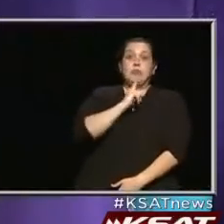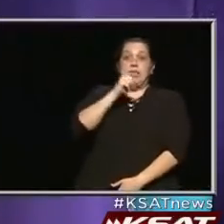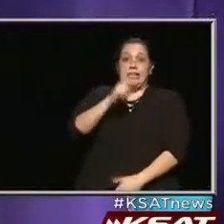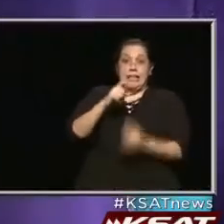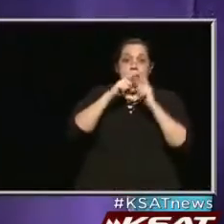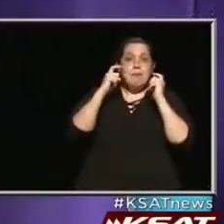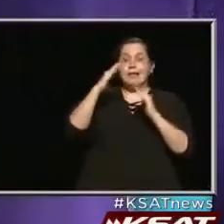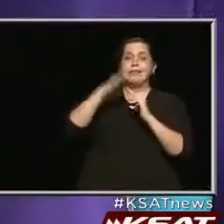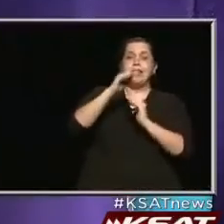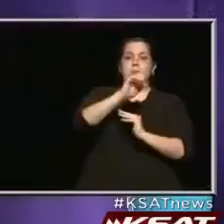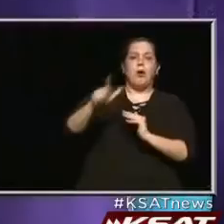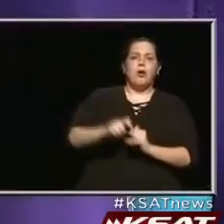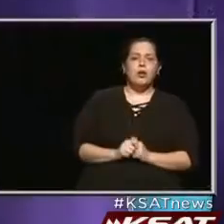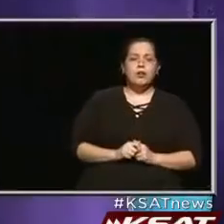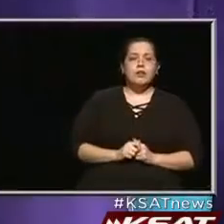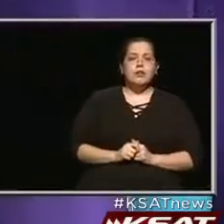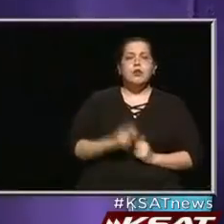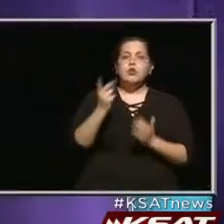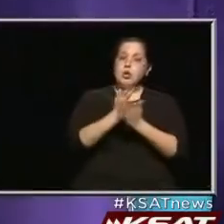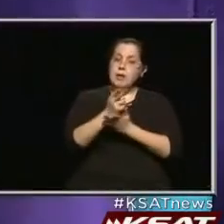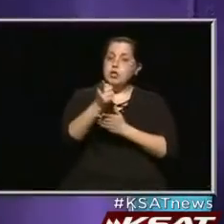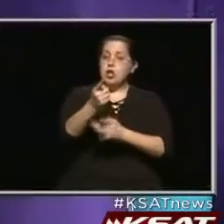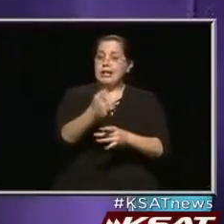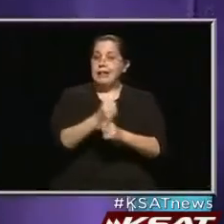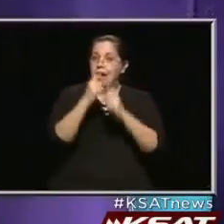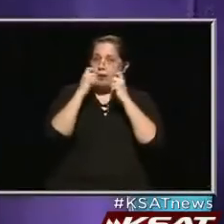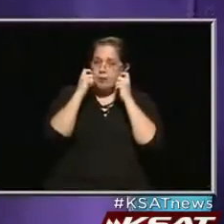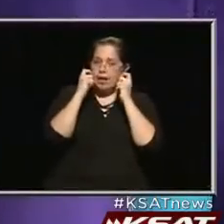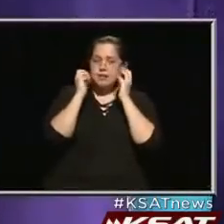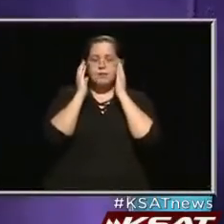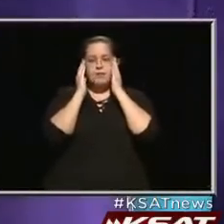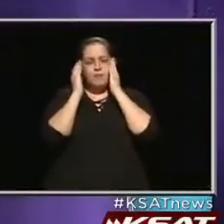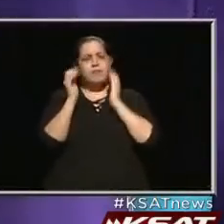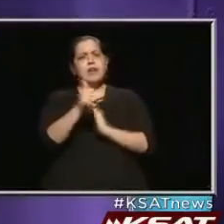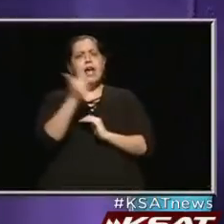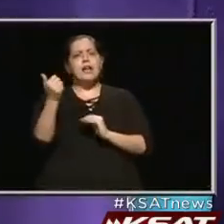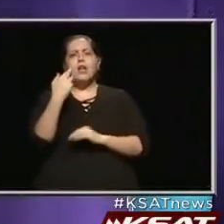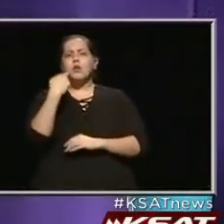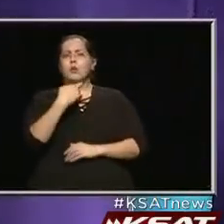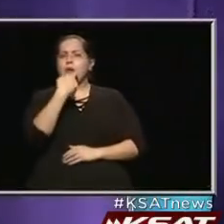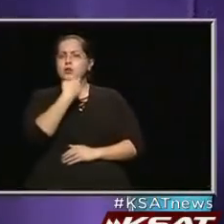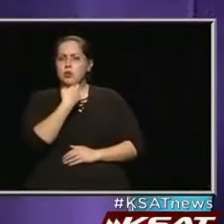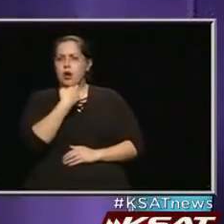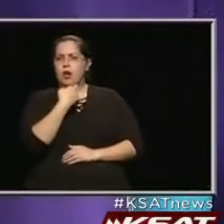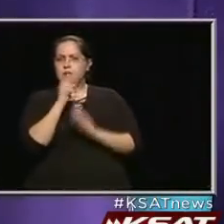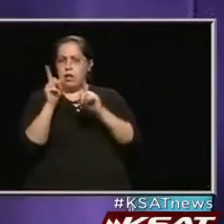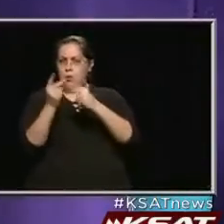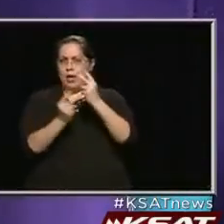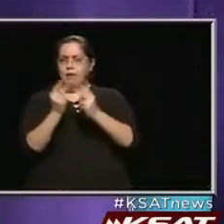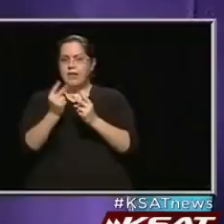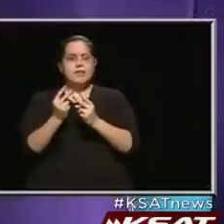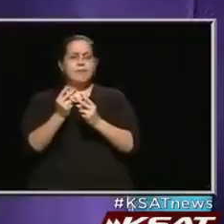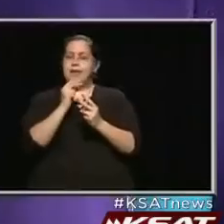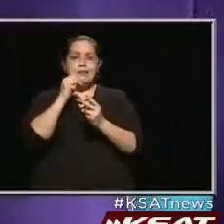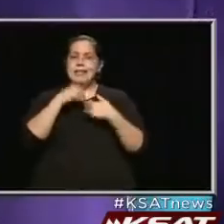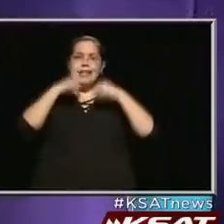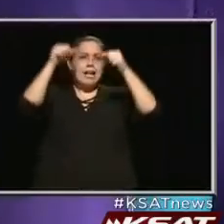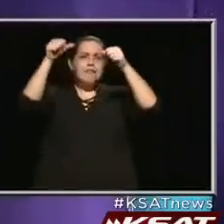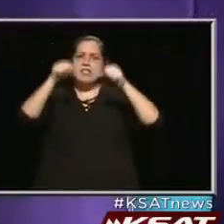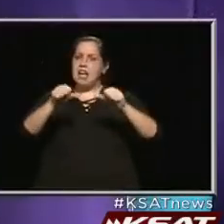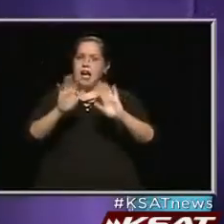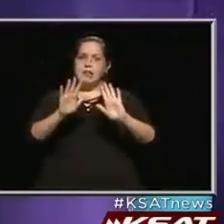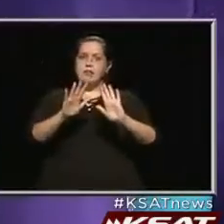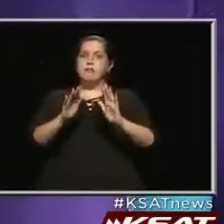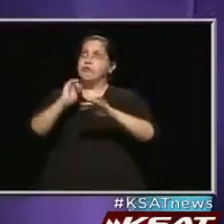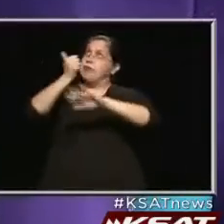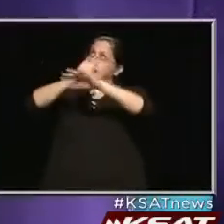than anybody, probably. And so they made sure he got one on. At another restaurant they went to, they didn't have the sign up at all. So